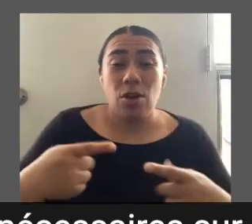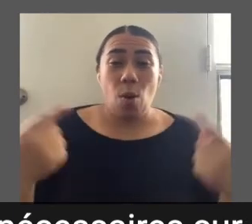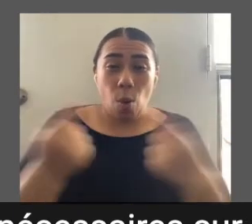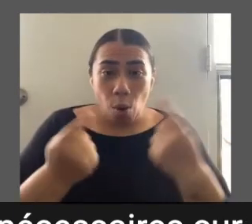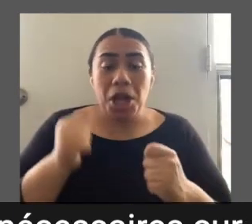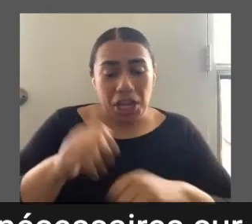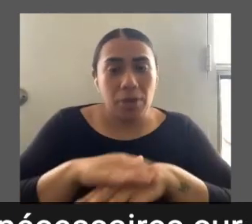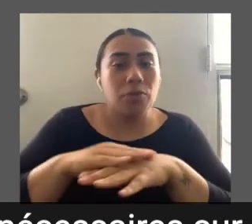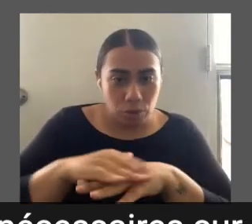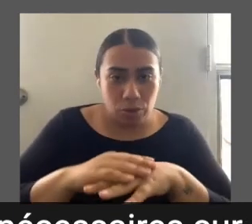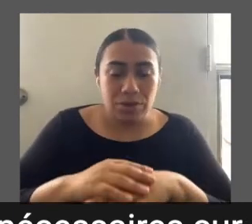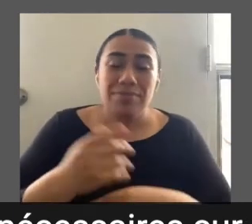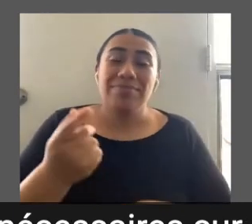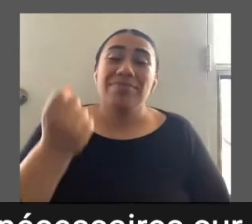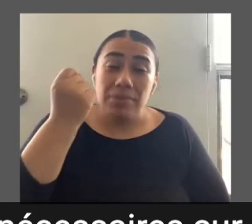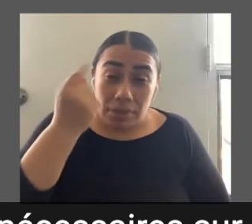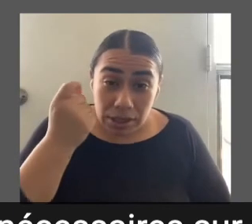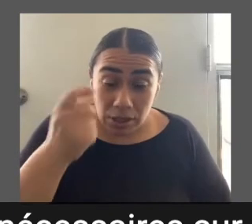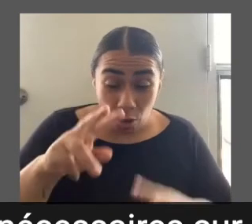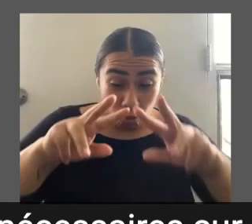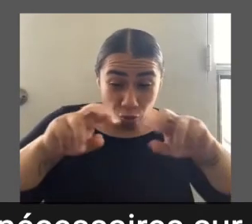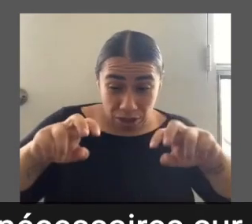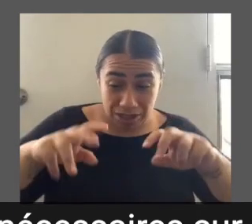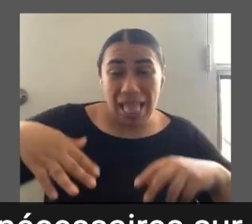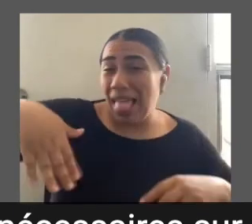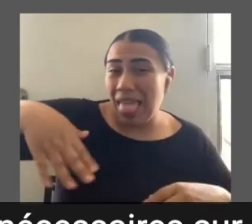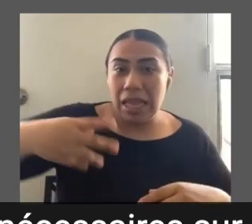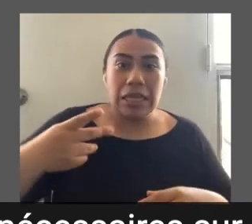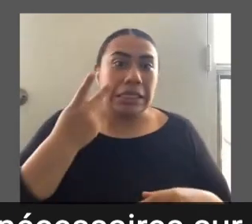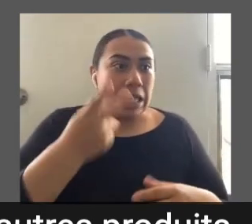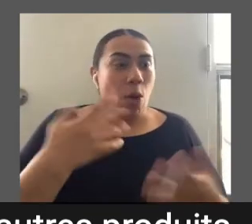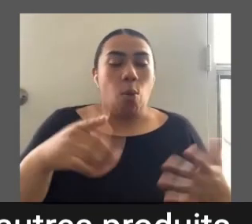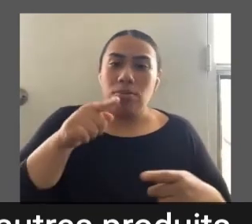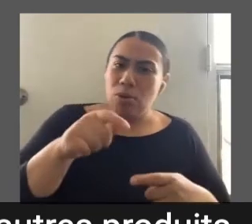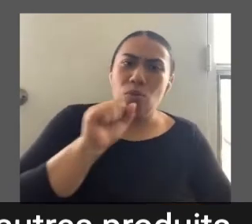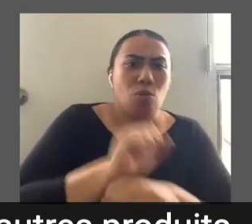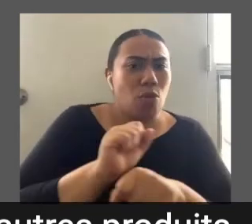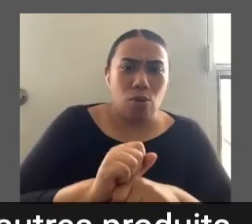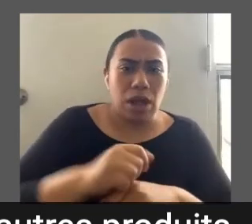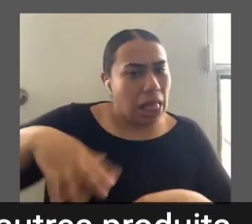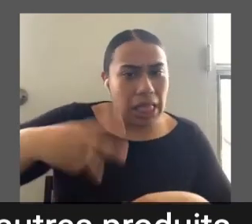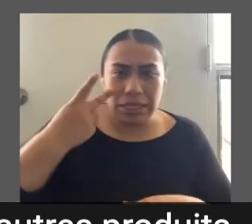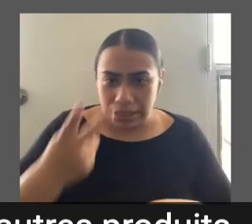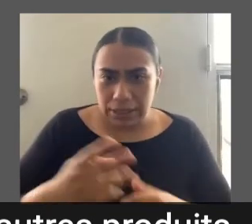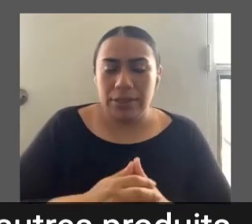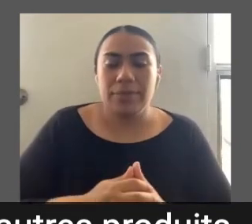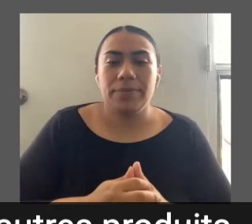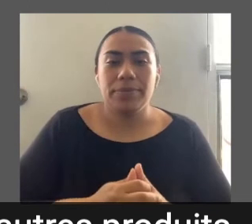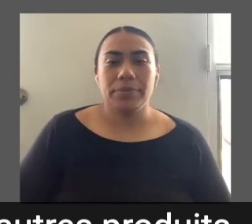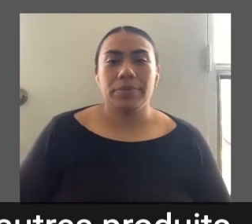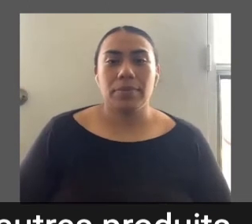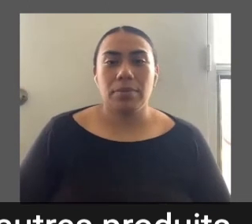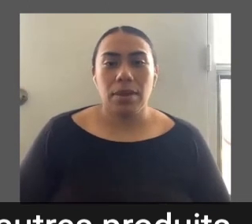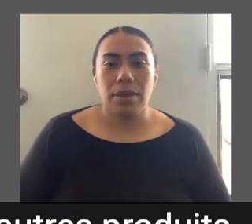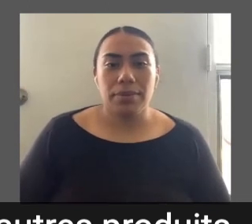to understand the efficacy and effectiveness of using topical creams. These creams and products